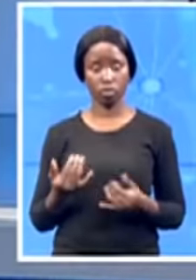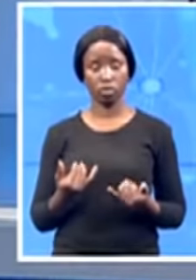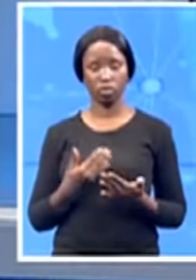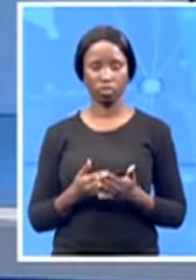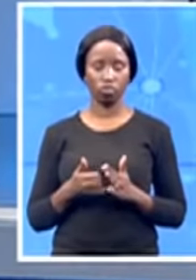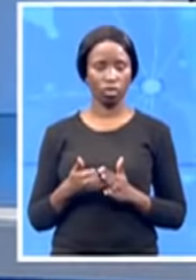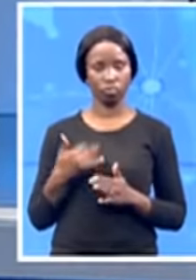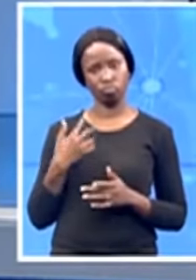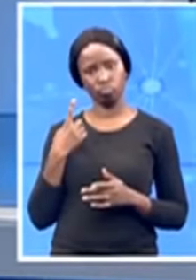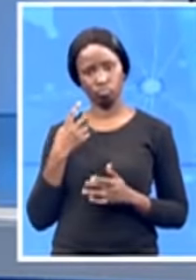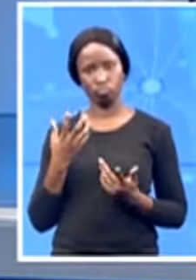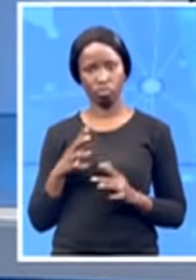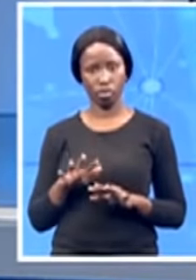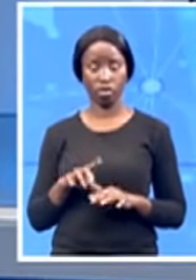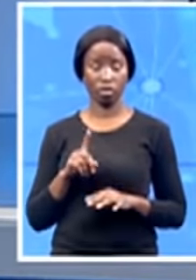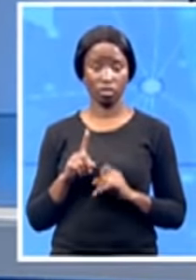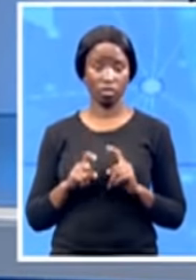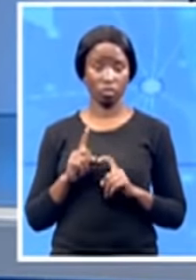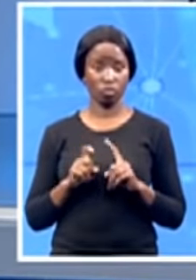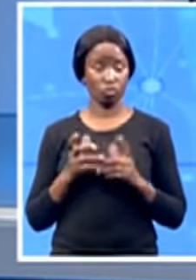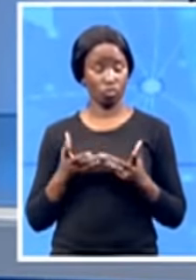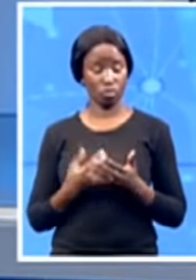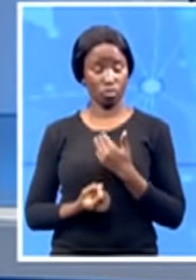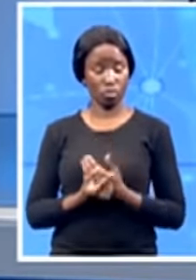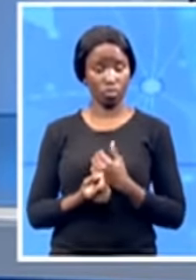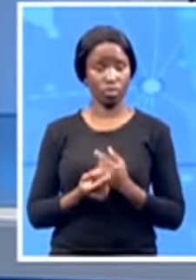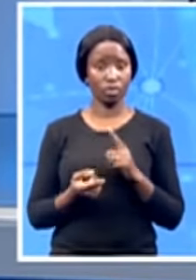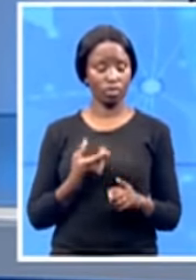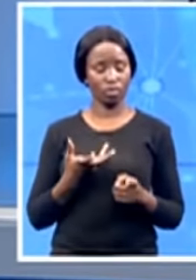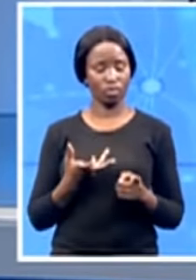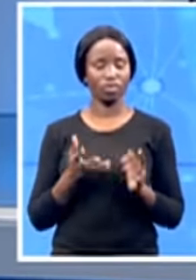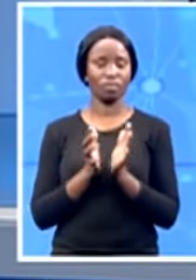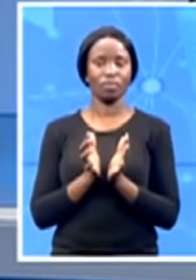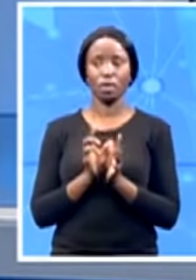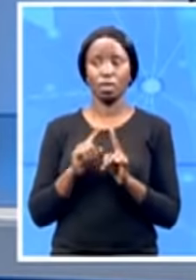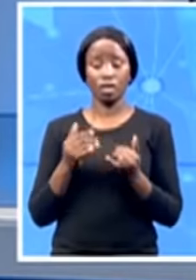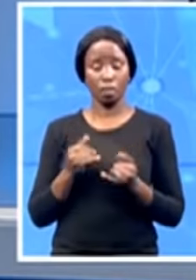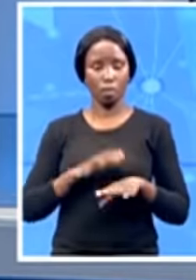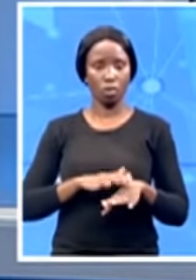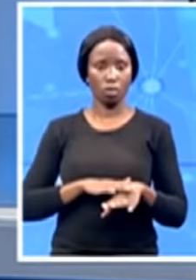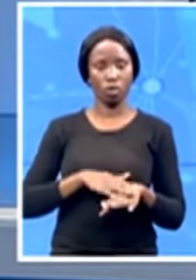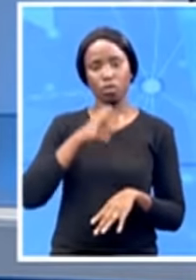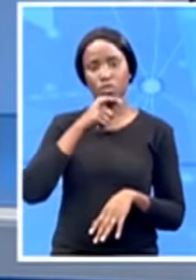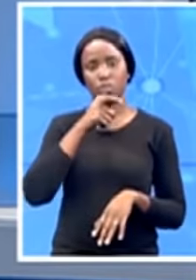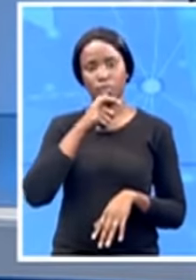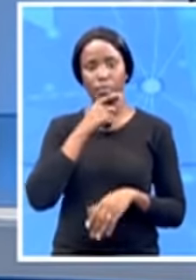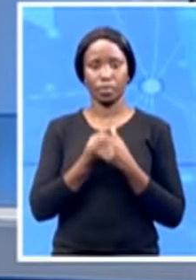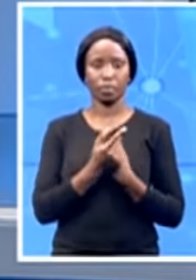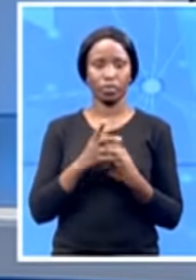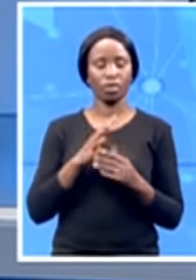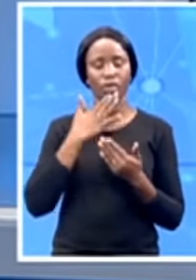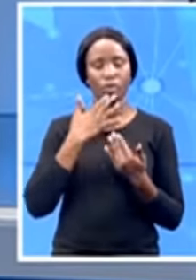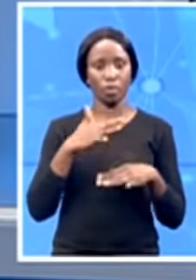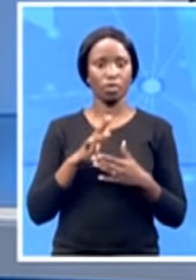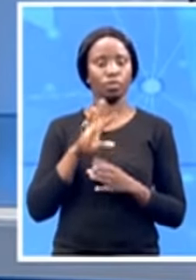questions that are coming out of this, but many more comments that have come through, and thank you so much for engaging in our question of